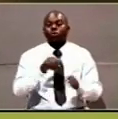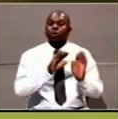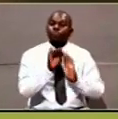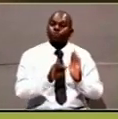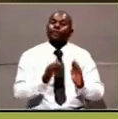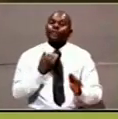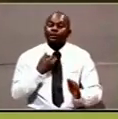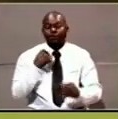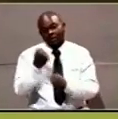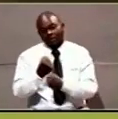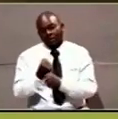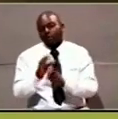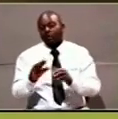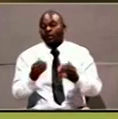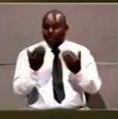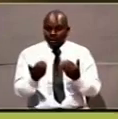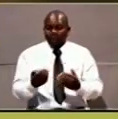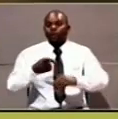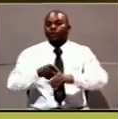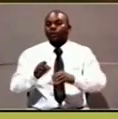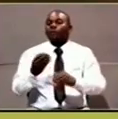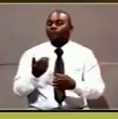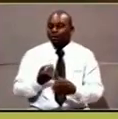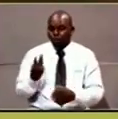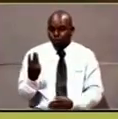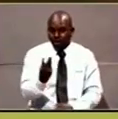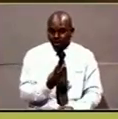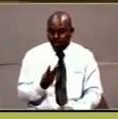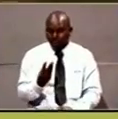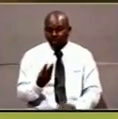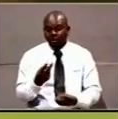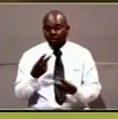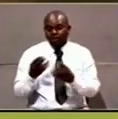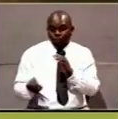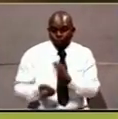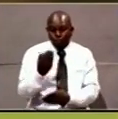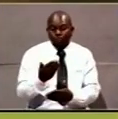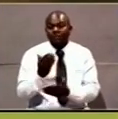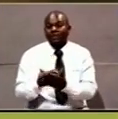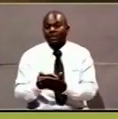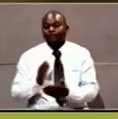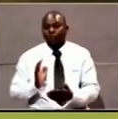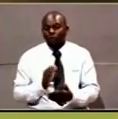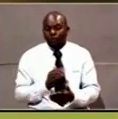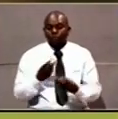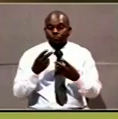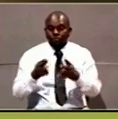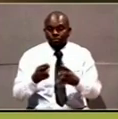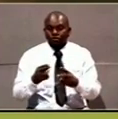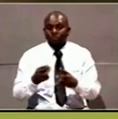be done. In the meantime, of course, we've set up some bodies which are going to carry out some